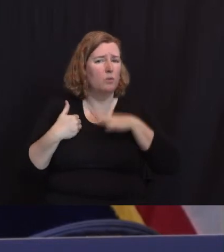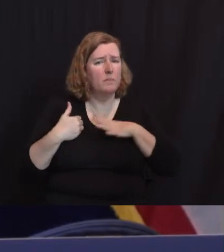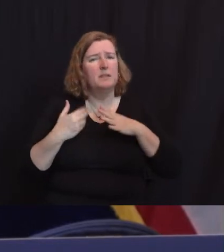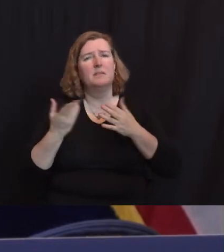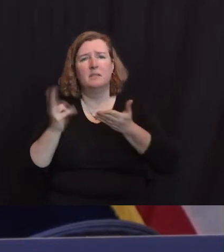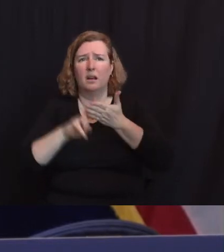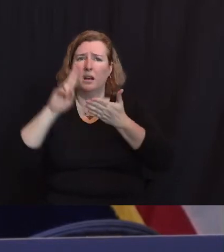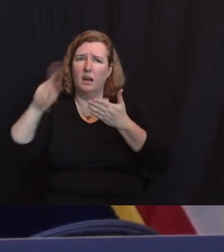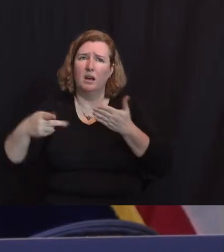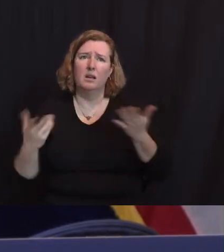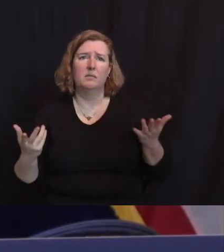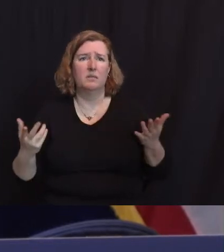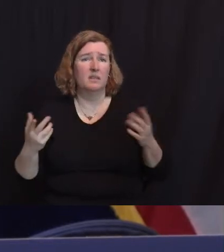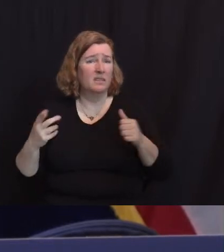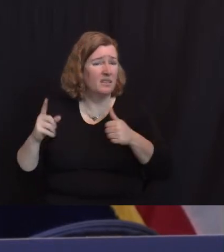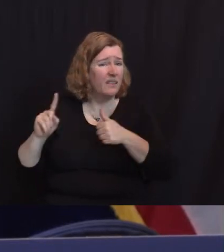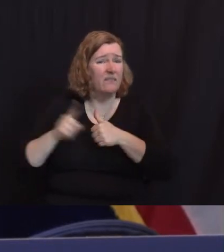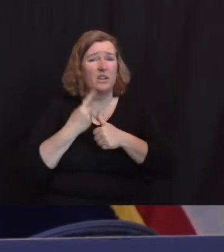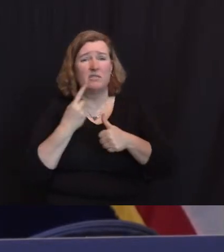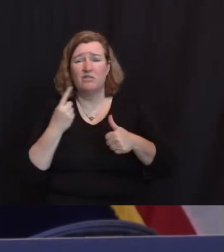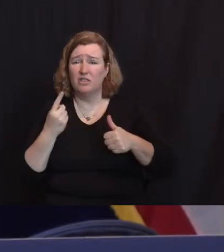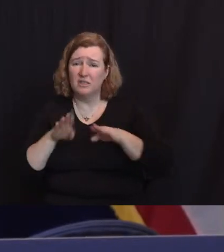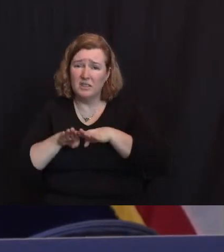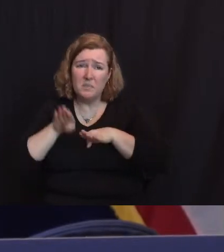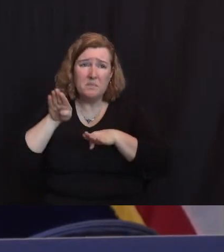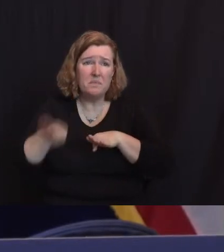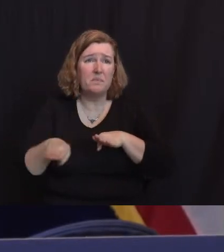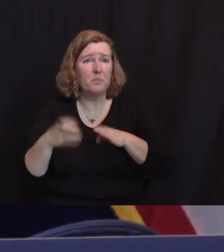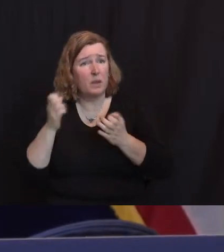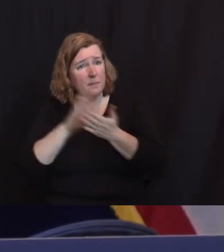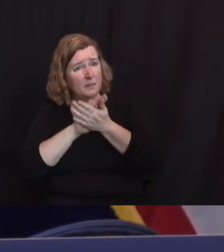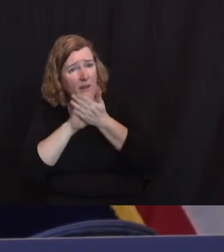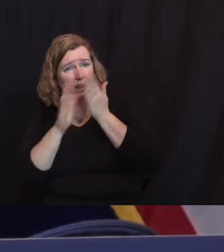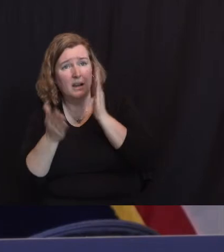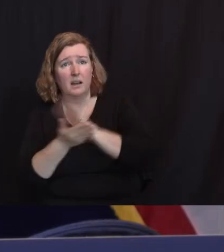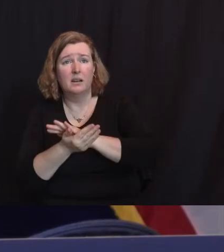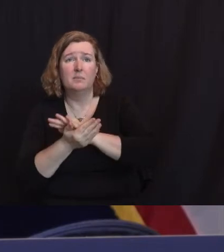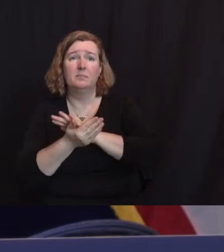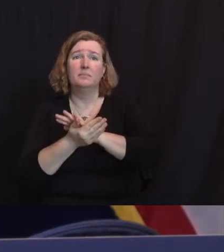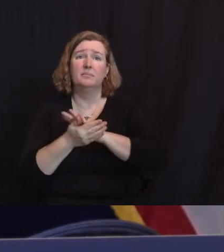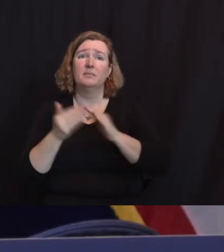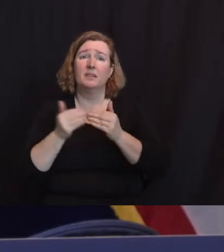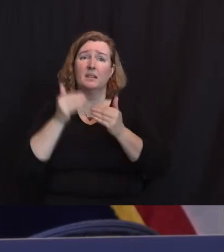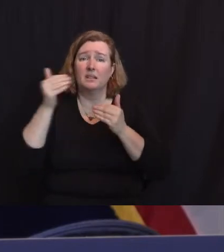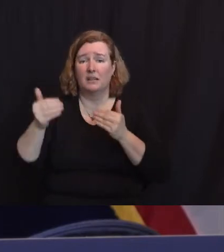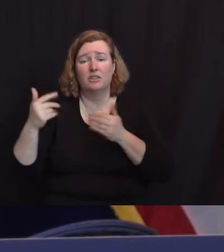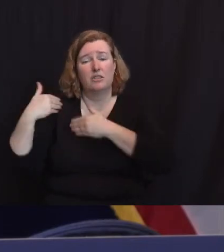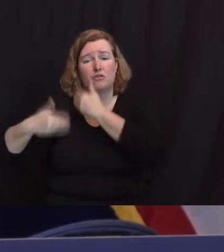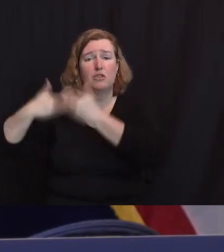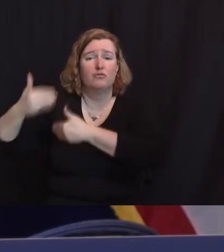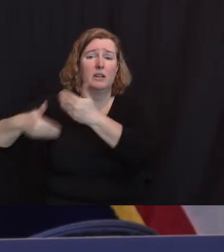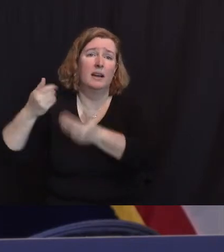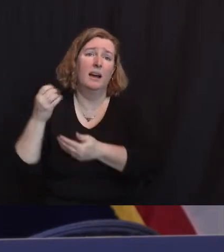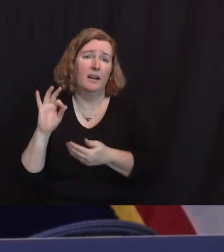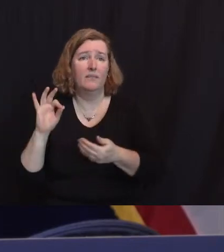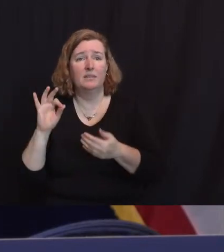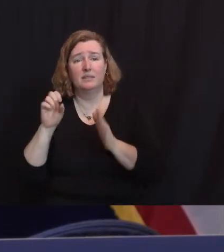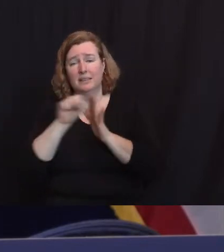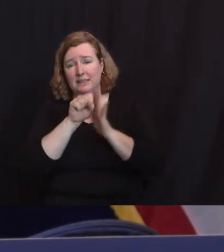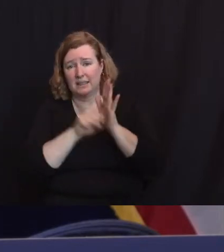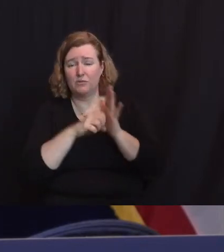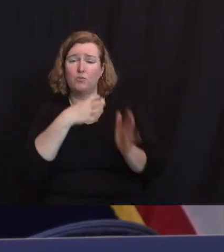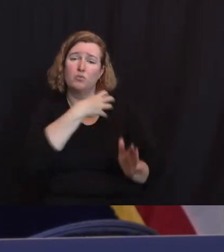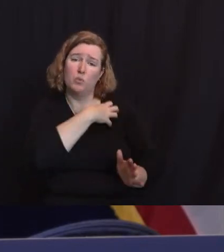as this is the first step in a process, to the governor's point, to be the next generation of troopers in our